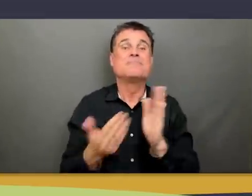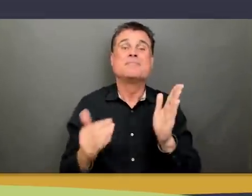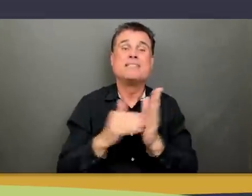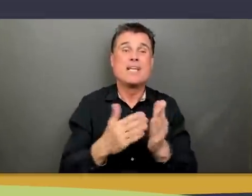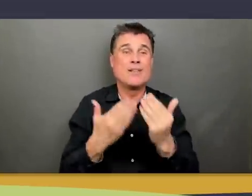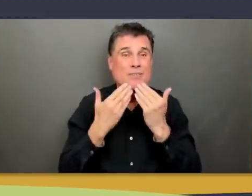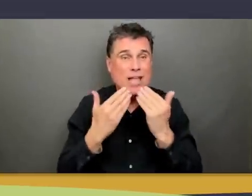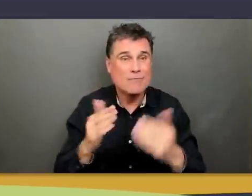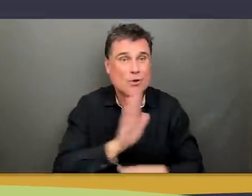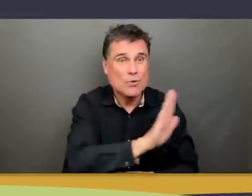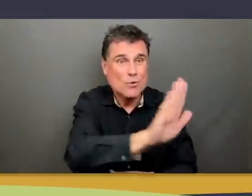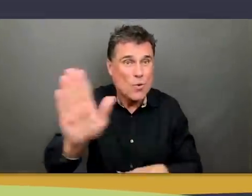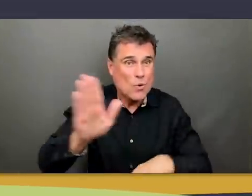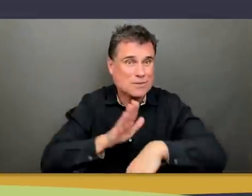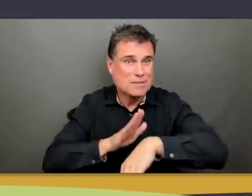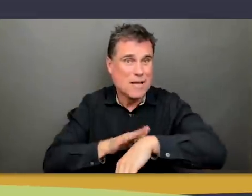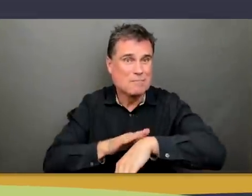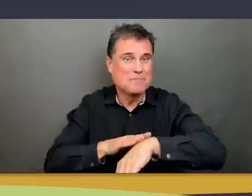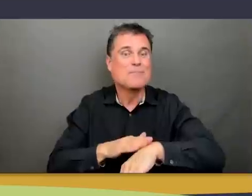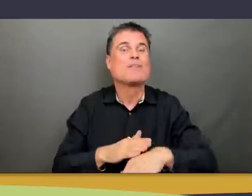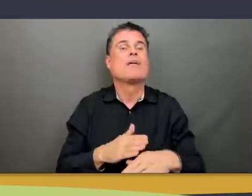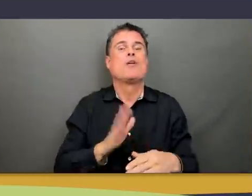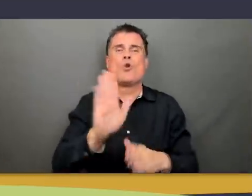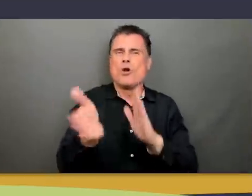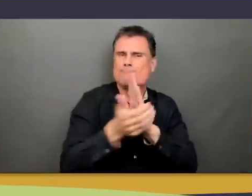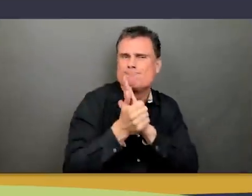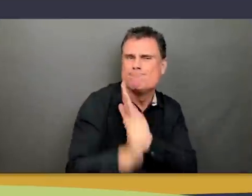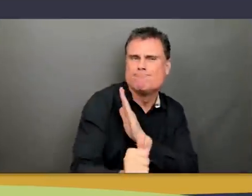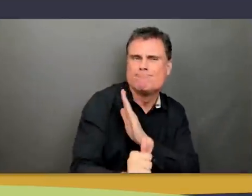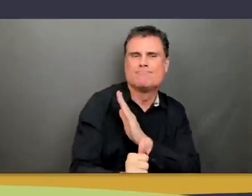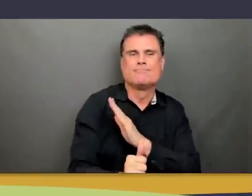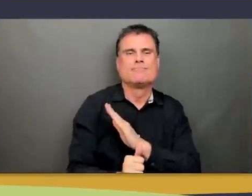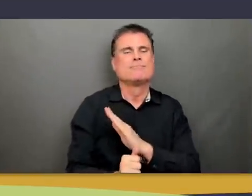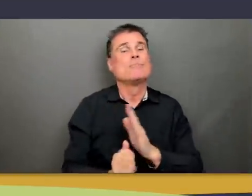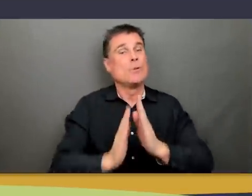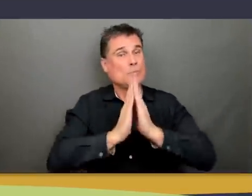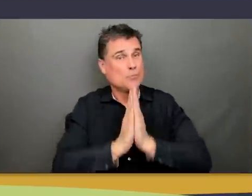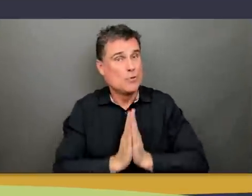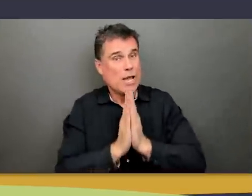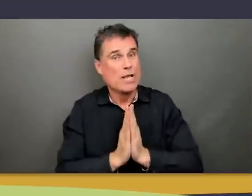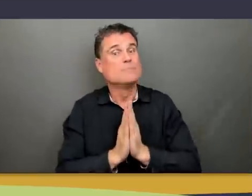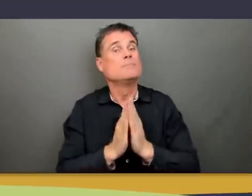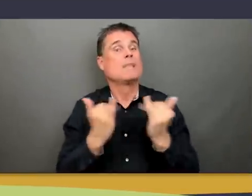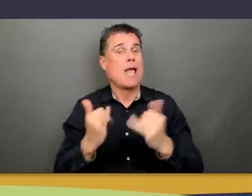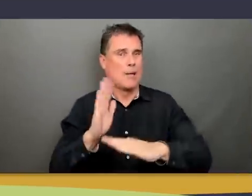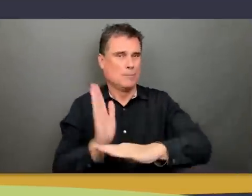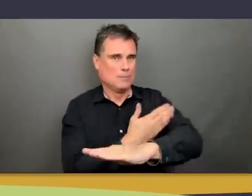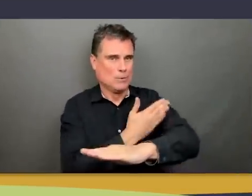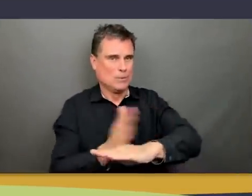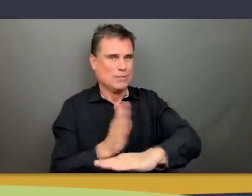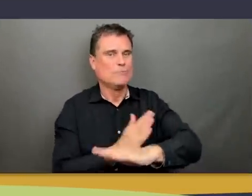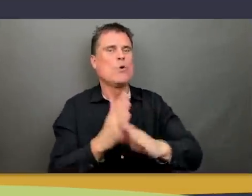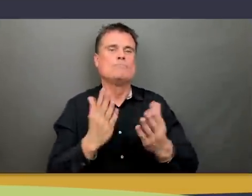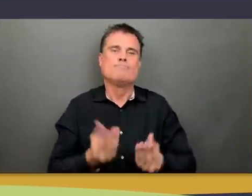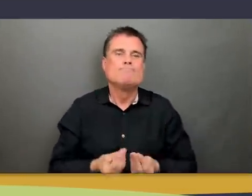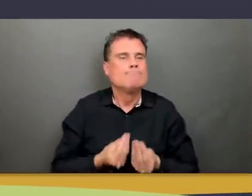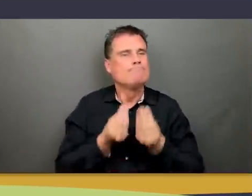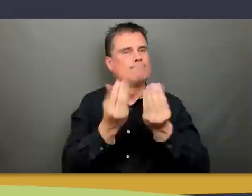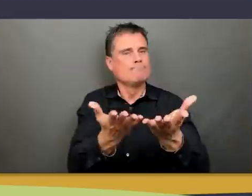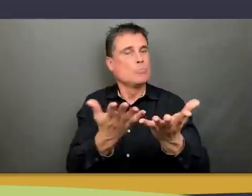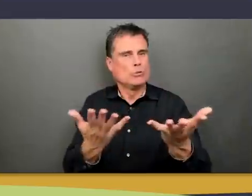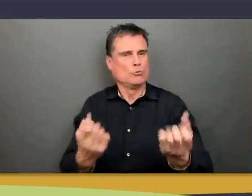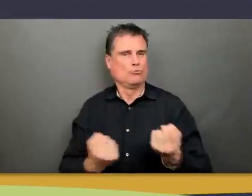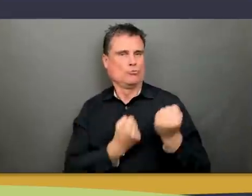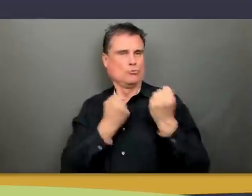strength for your prayer, give you prayer for your safe travels home. Once again, thank you for the organizers, Premier